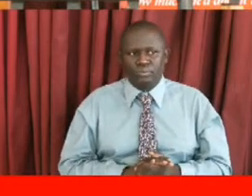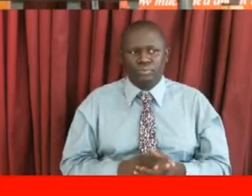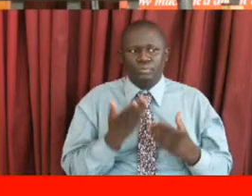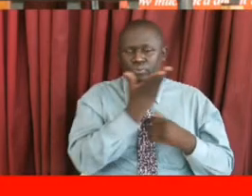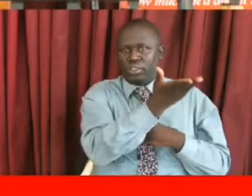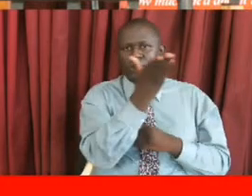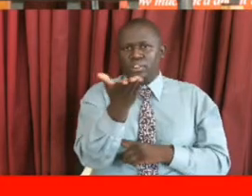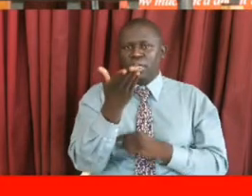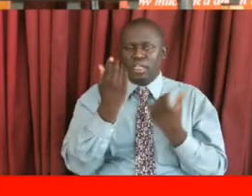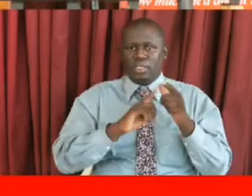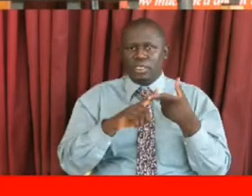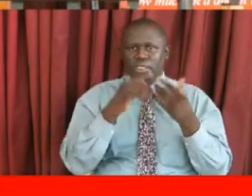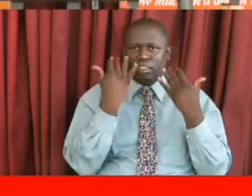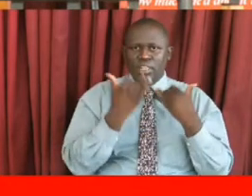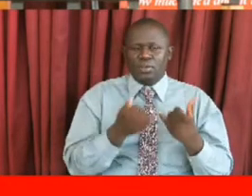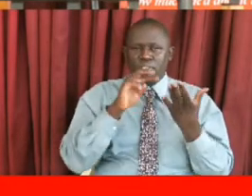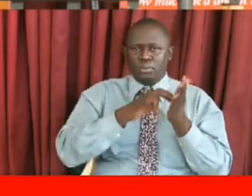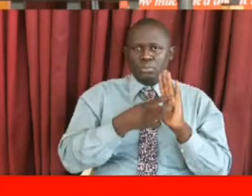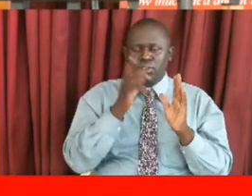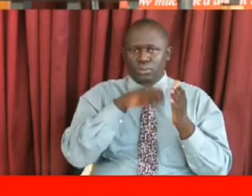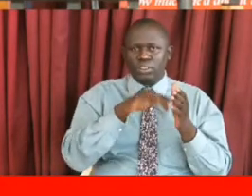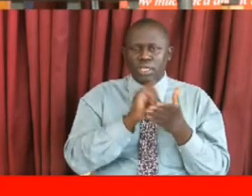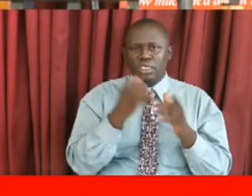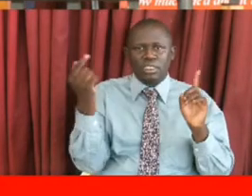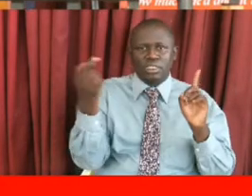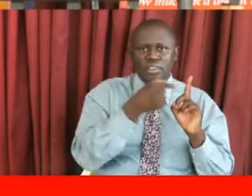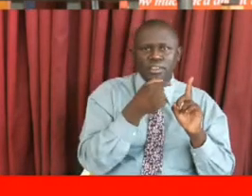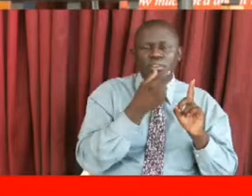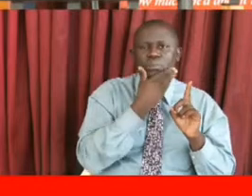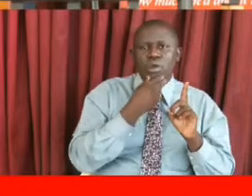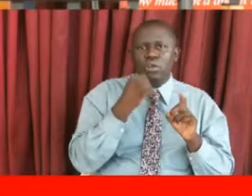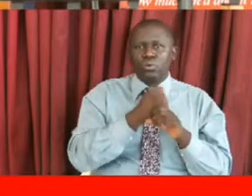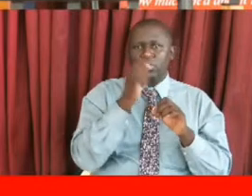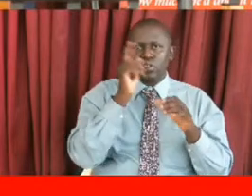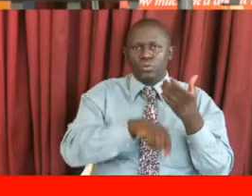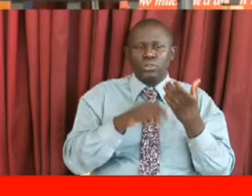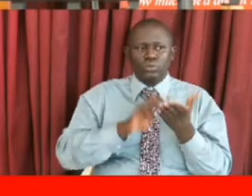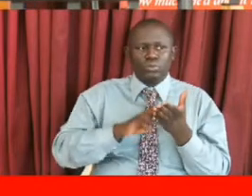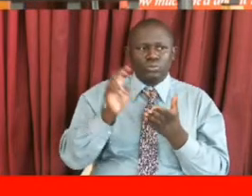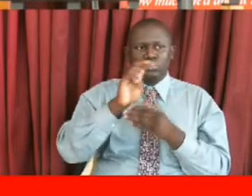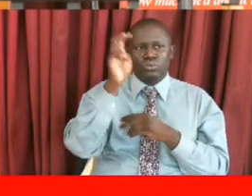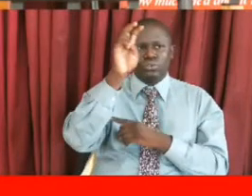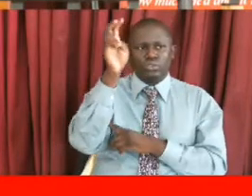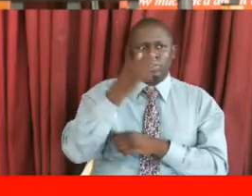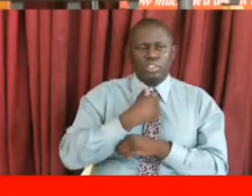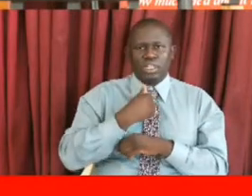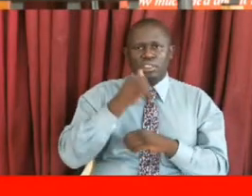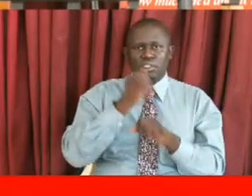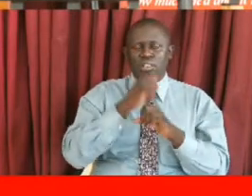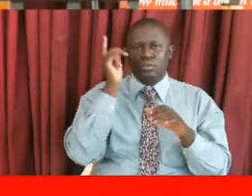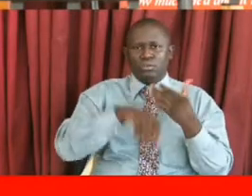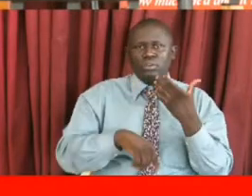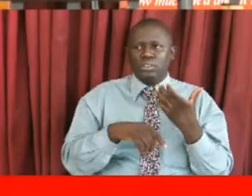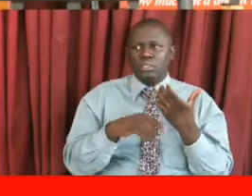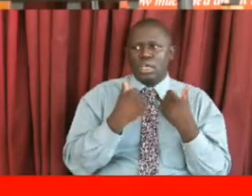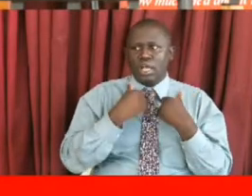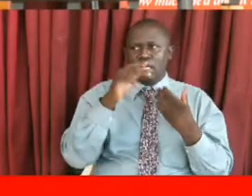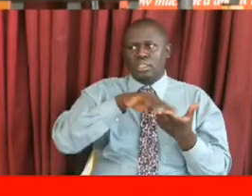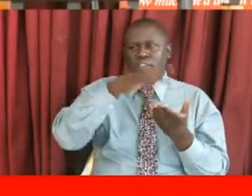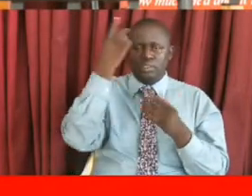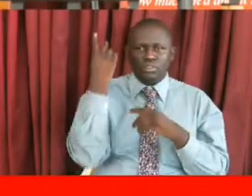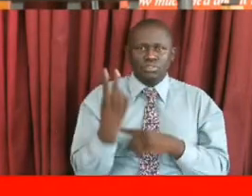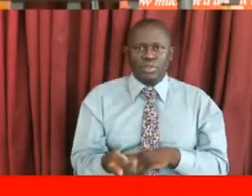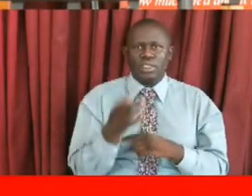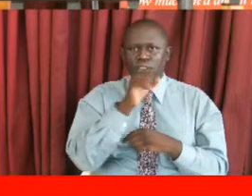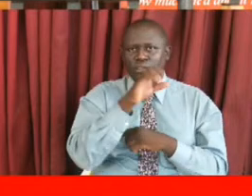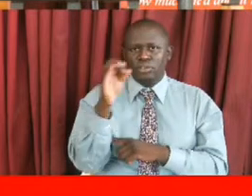in which means that this one who arose has faded out